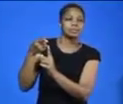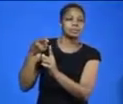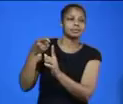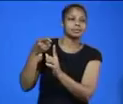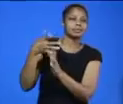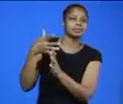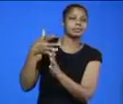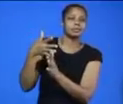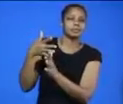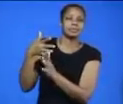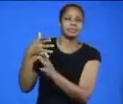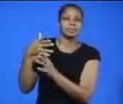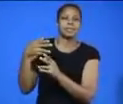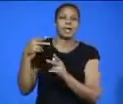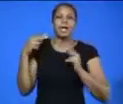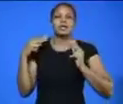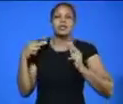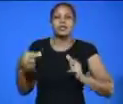perplexity.